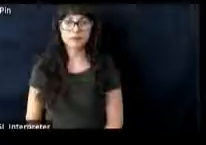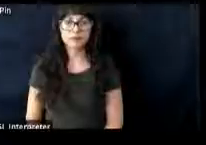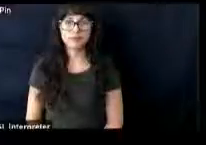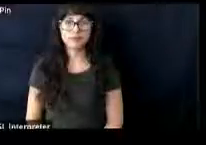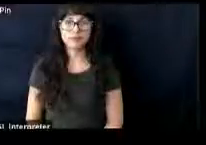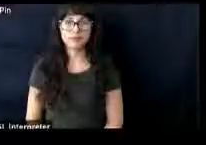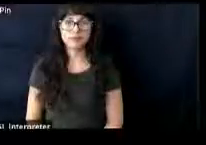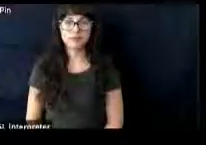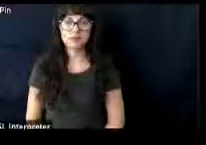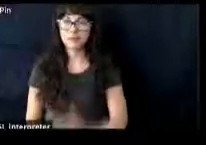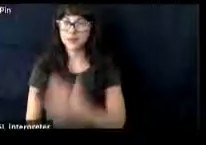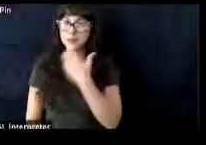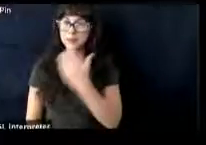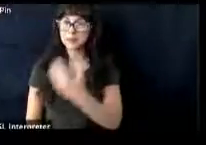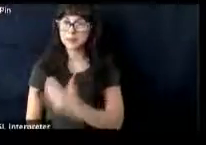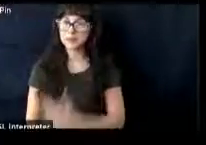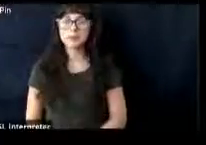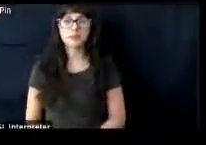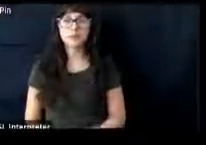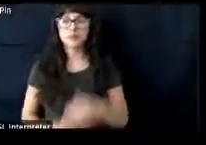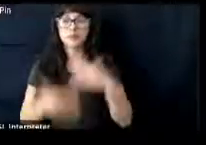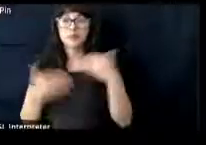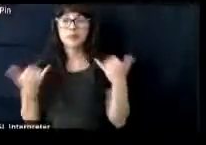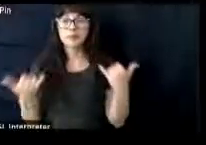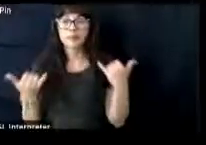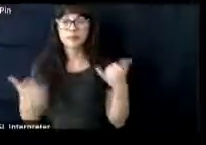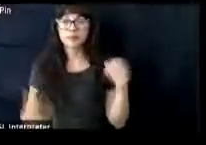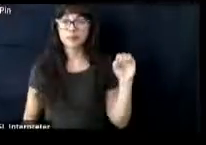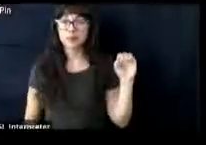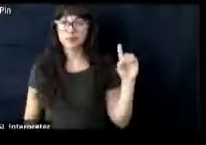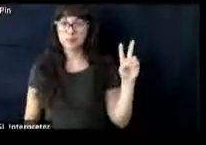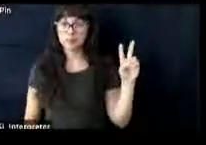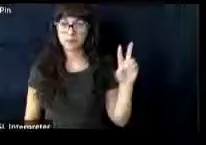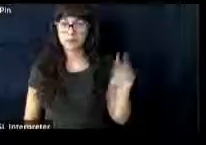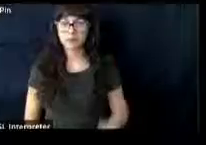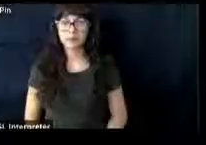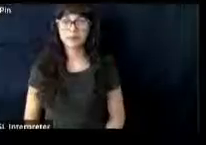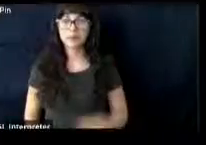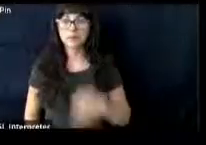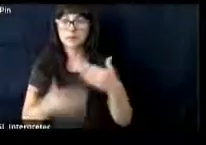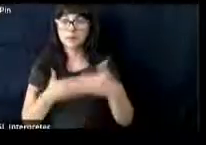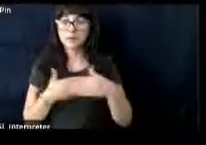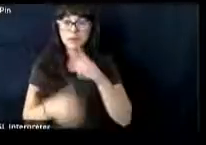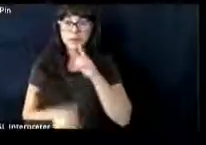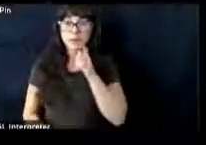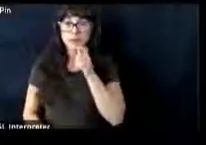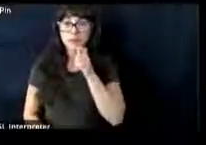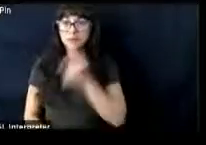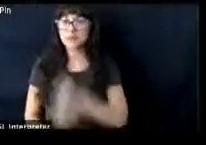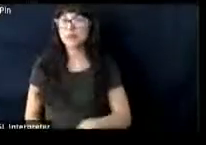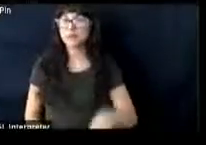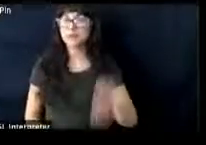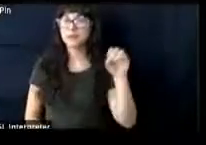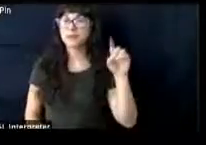Thank you so much. Right now we will have 012, and up next will be 016.